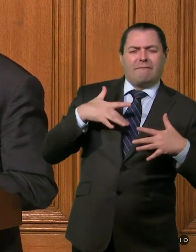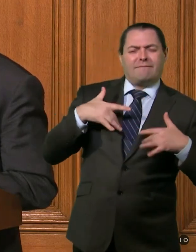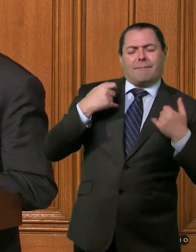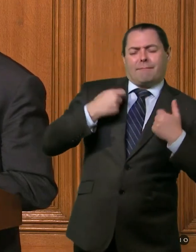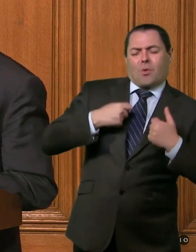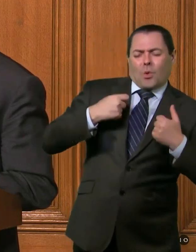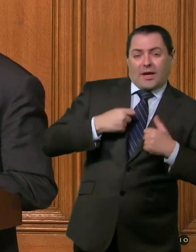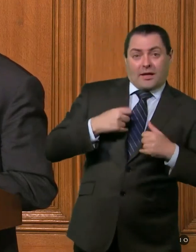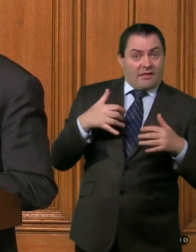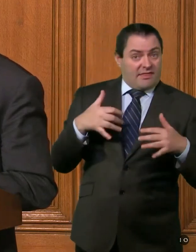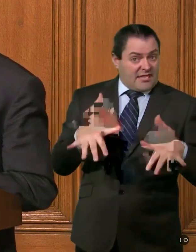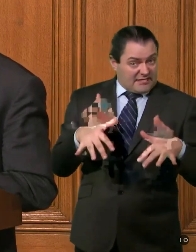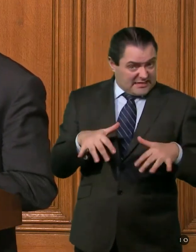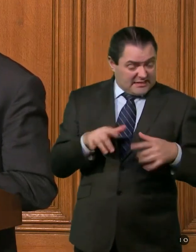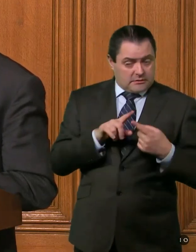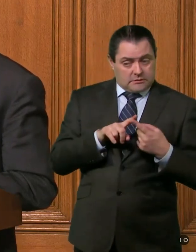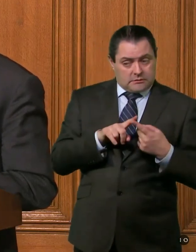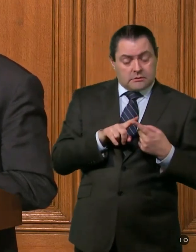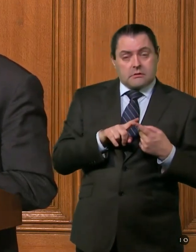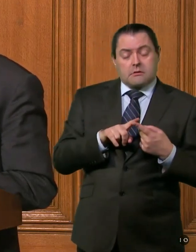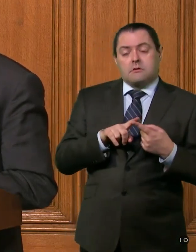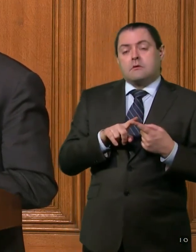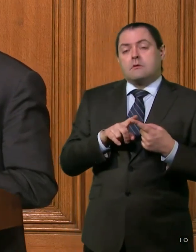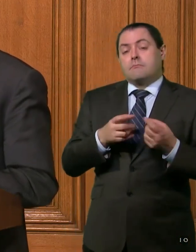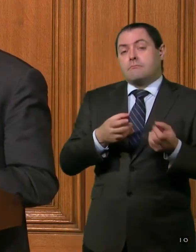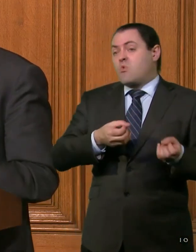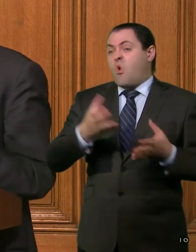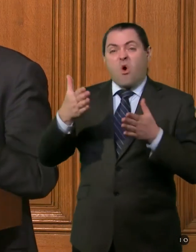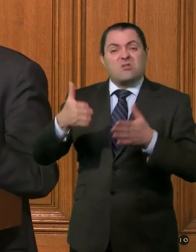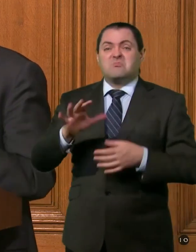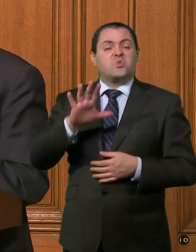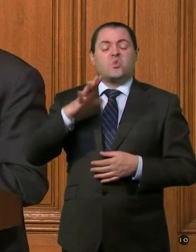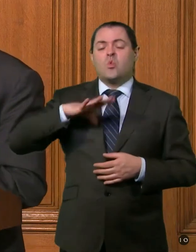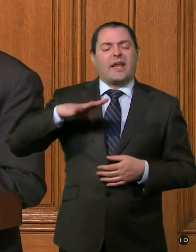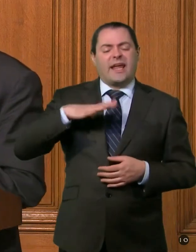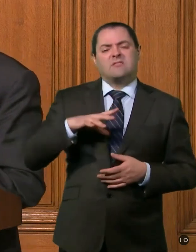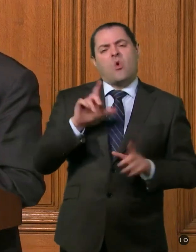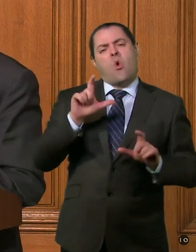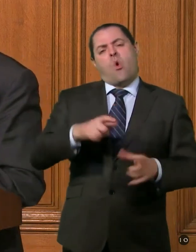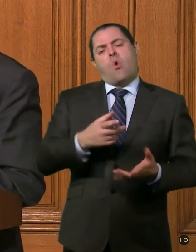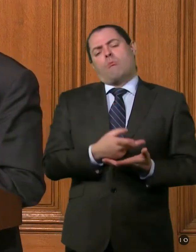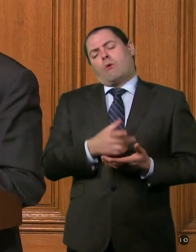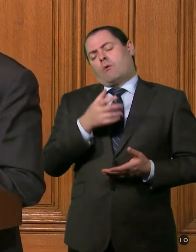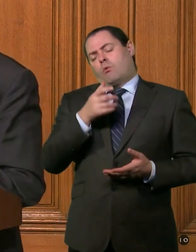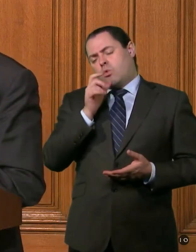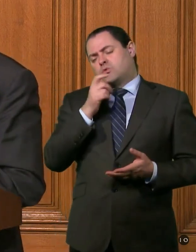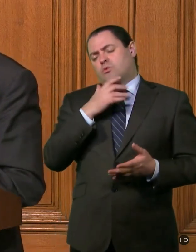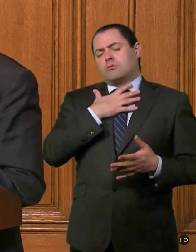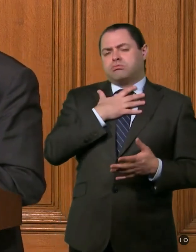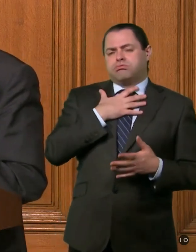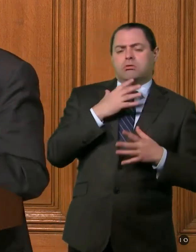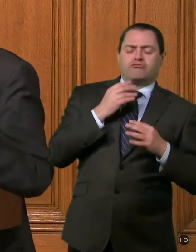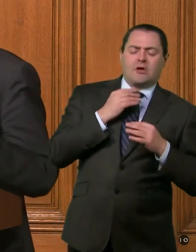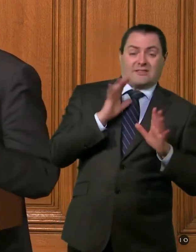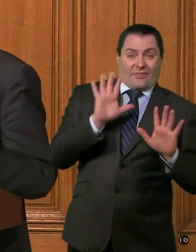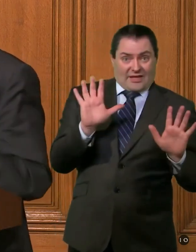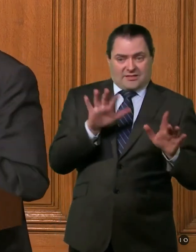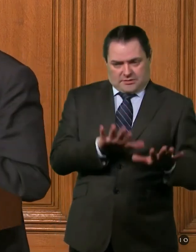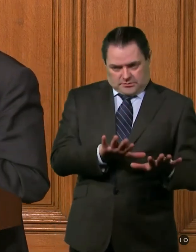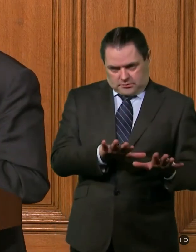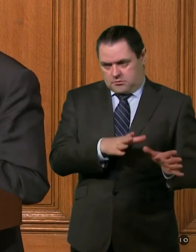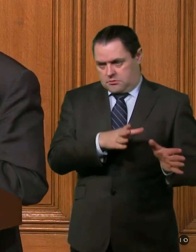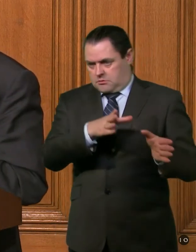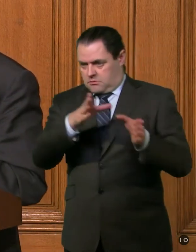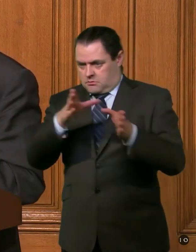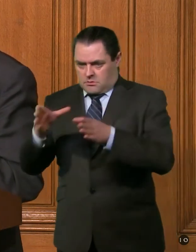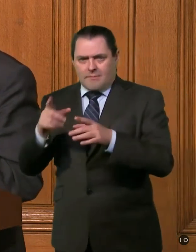on hospitalisation, severe disease and deaths. And if you look at the data coming out of Israel, and it's all preliminary, but